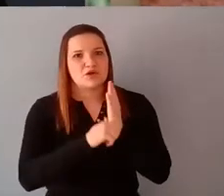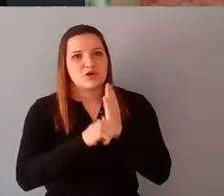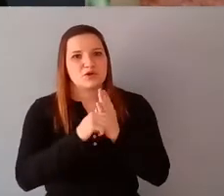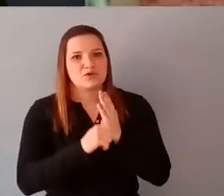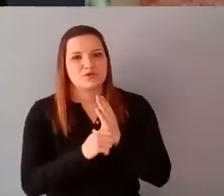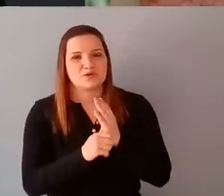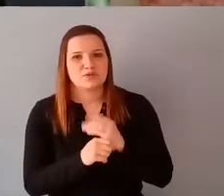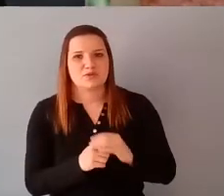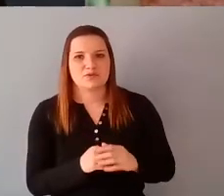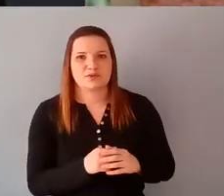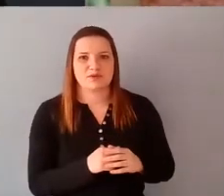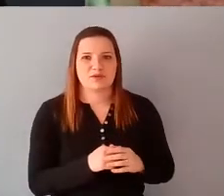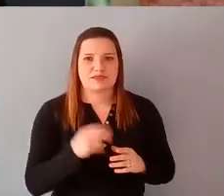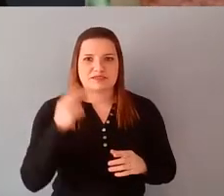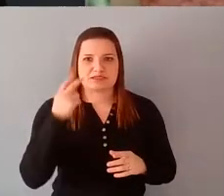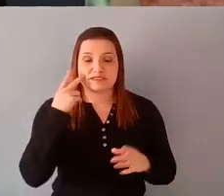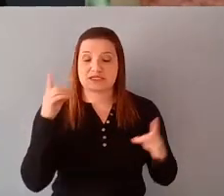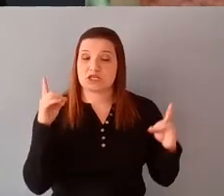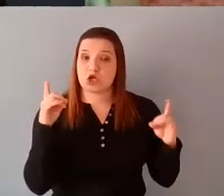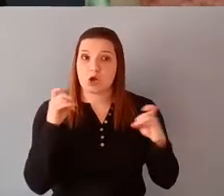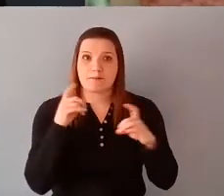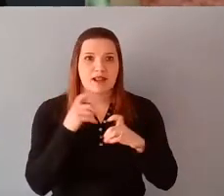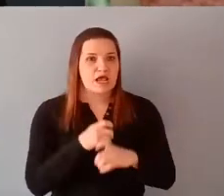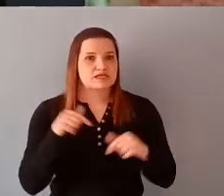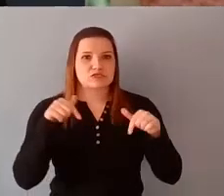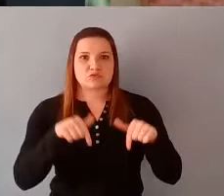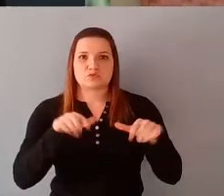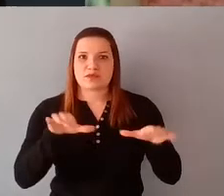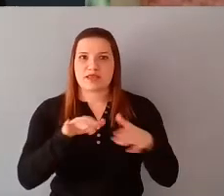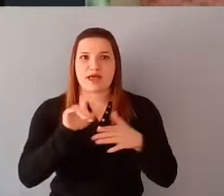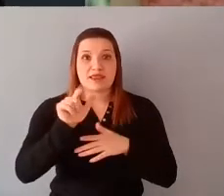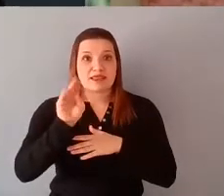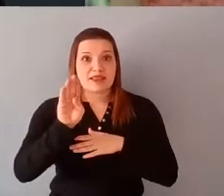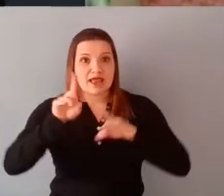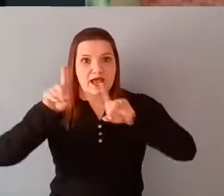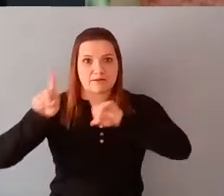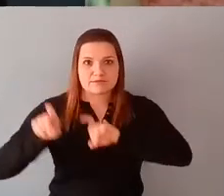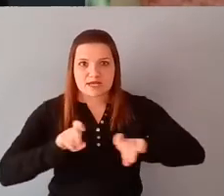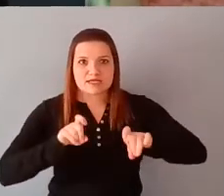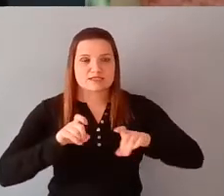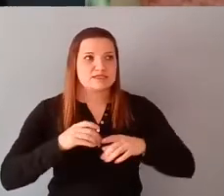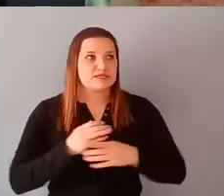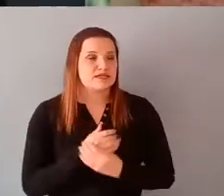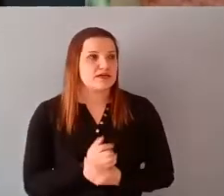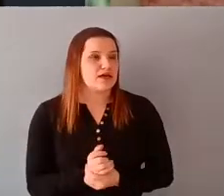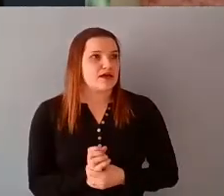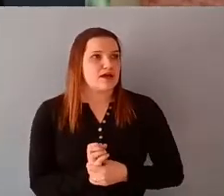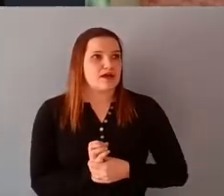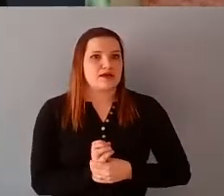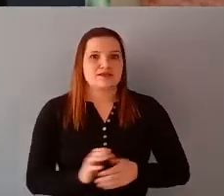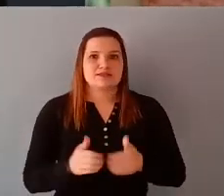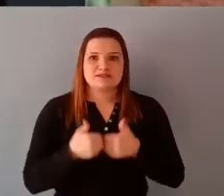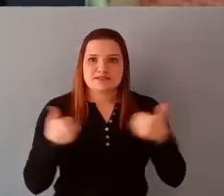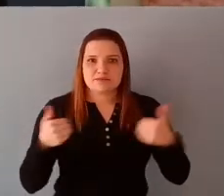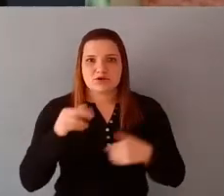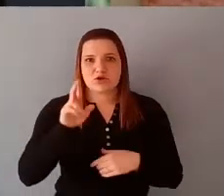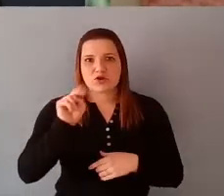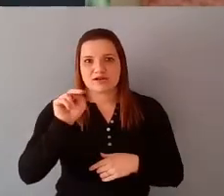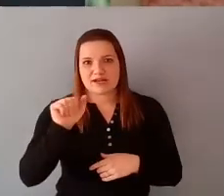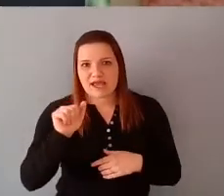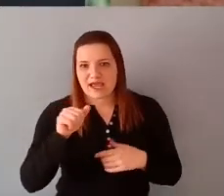the complexity that goes into it, and the laboratory testing and the separation of the RNA,